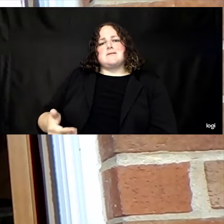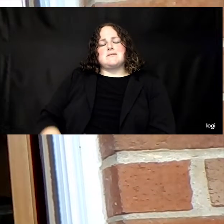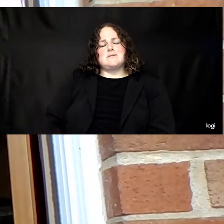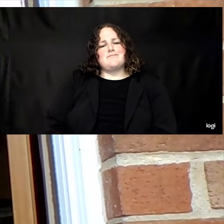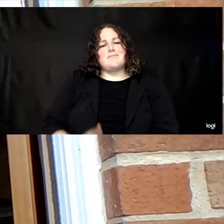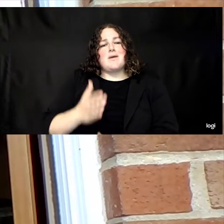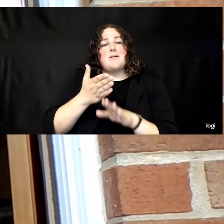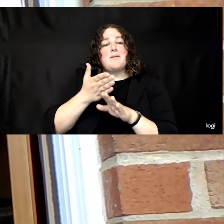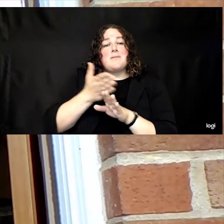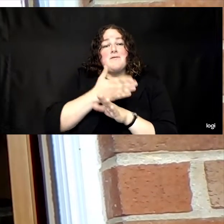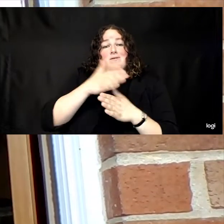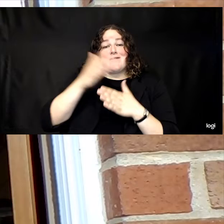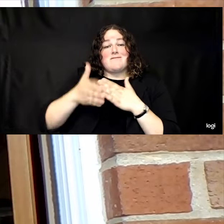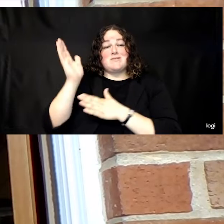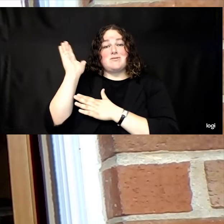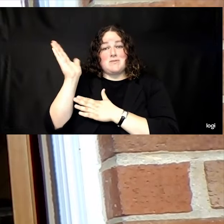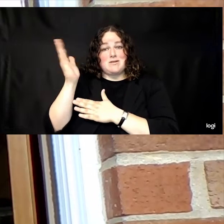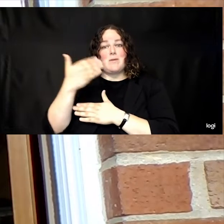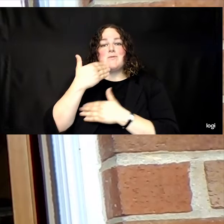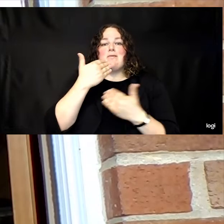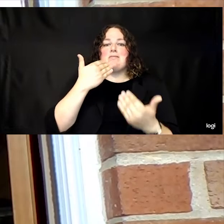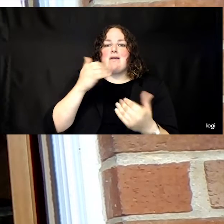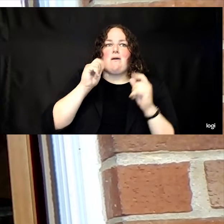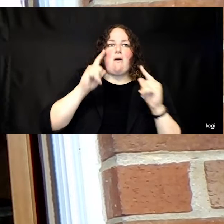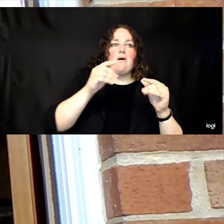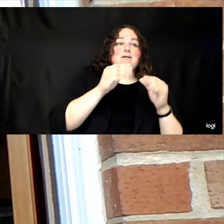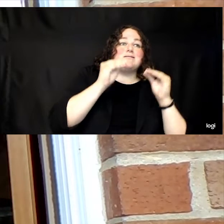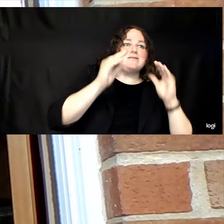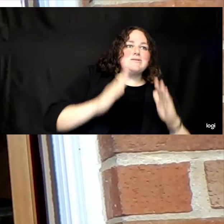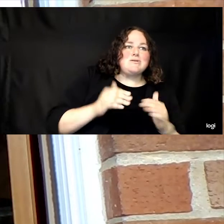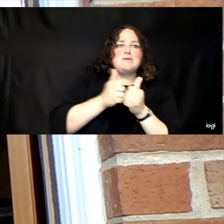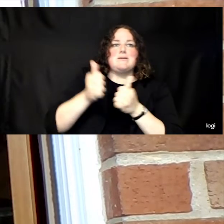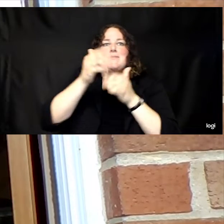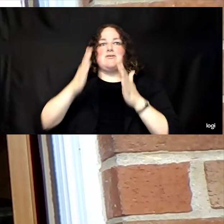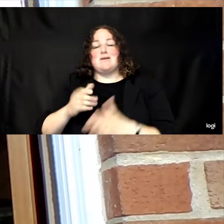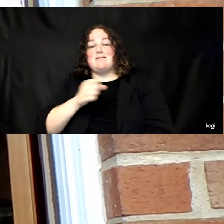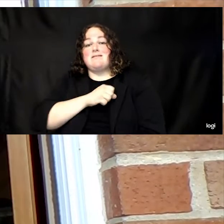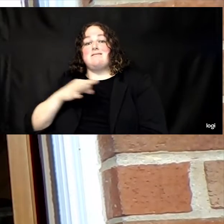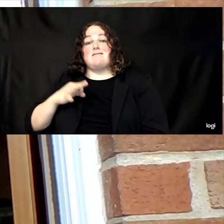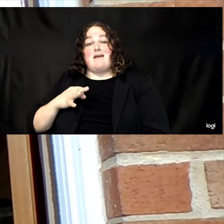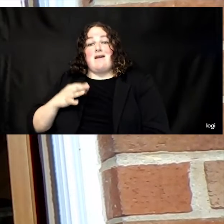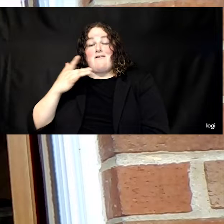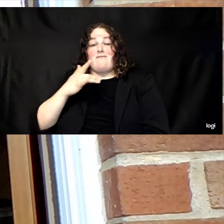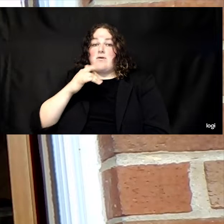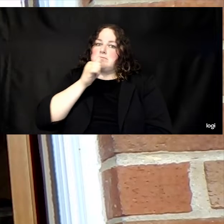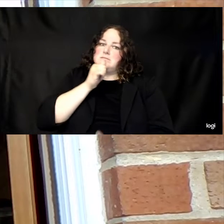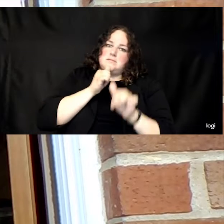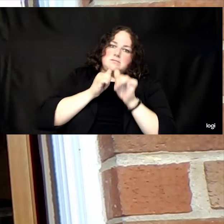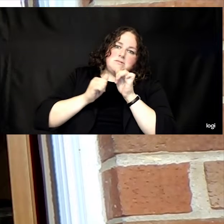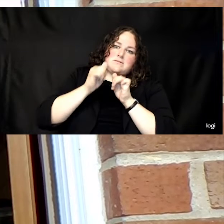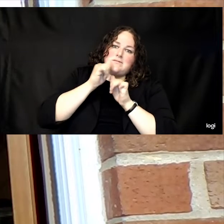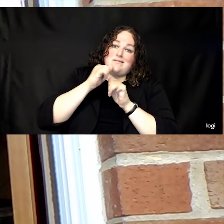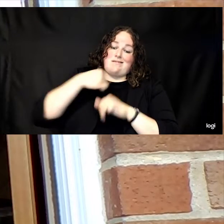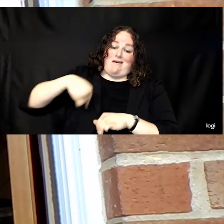Before I end the speech, I want to thank all teachers, administrators, faculty members for dealing with us for the